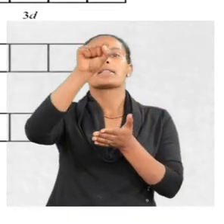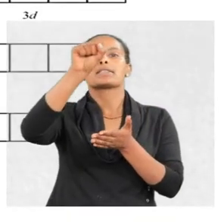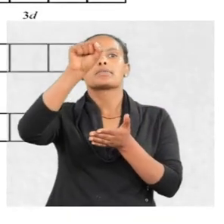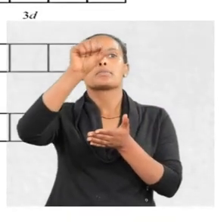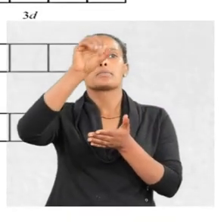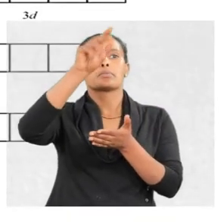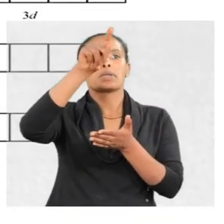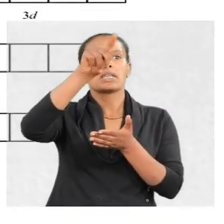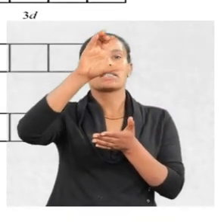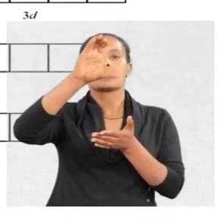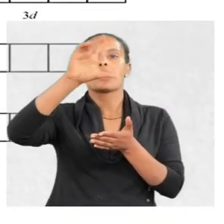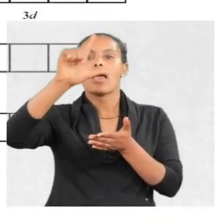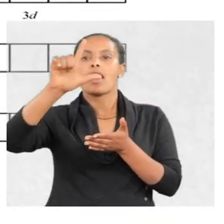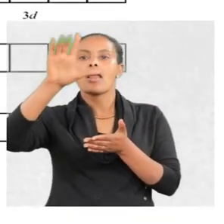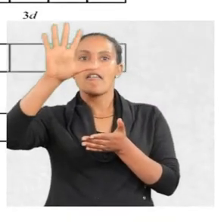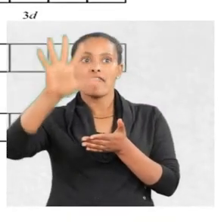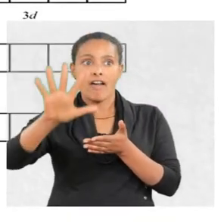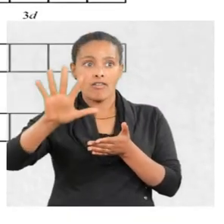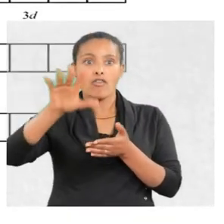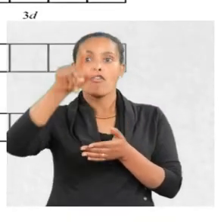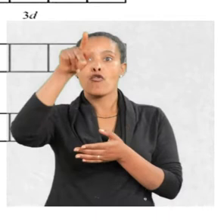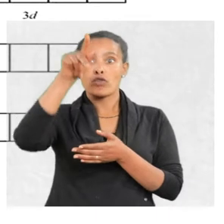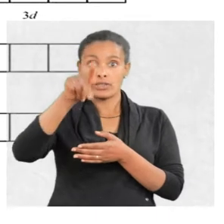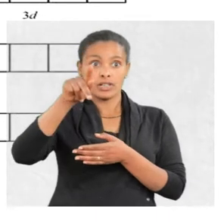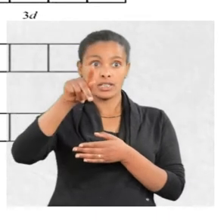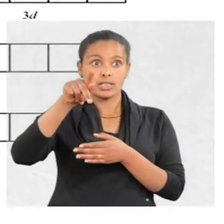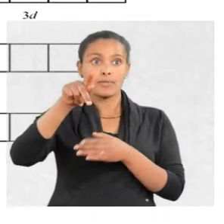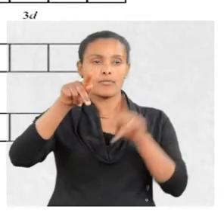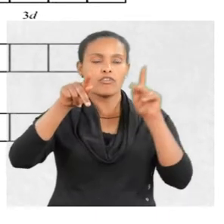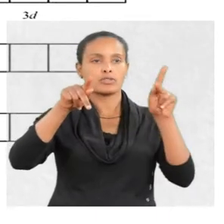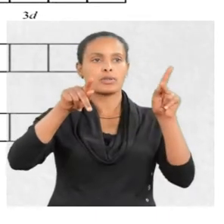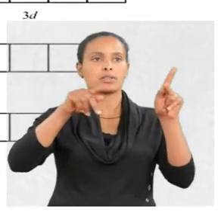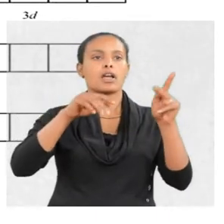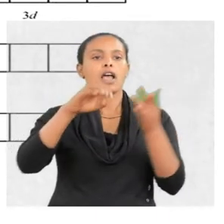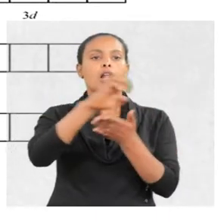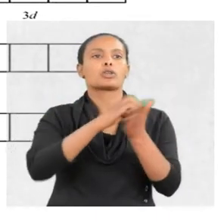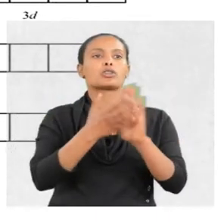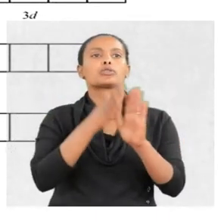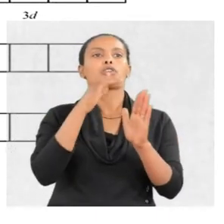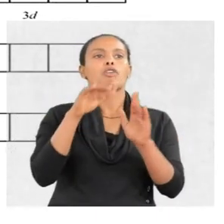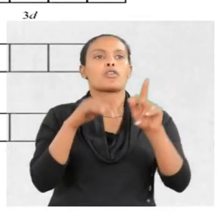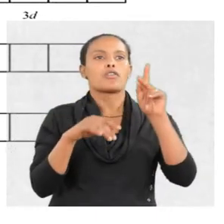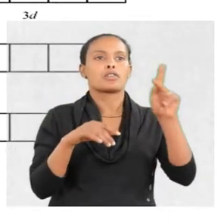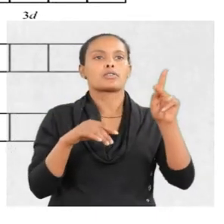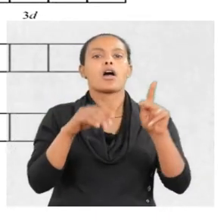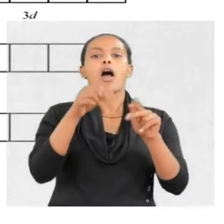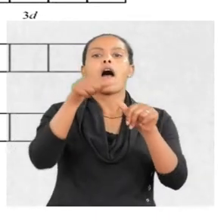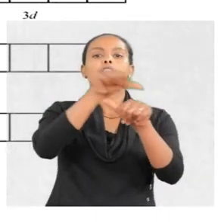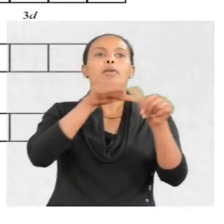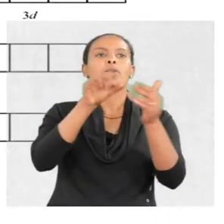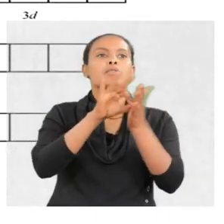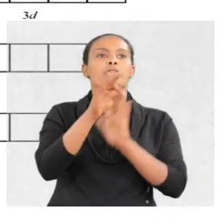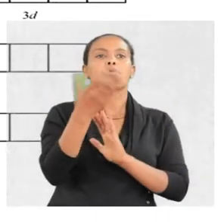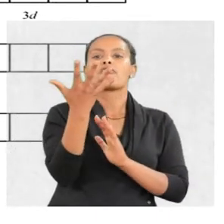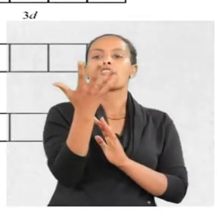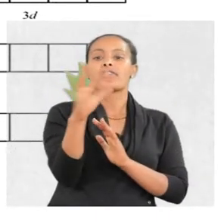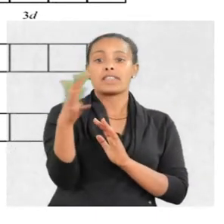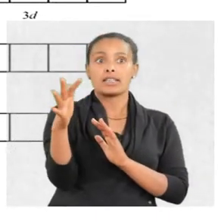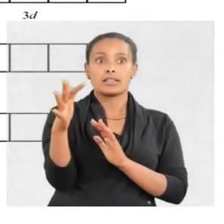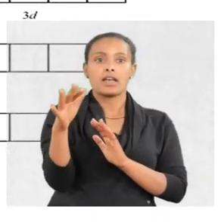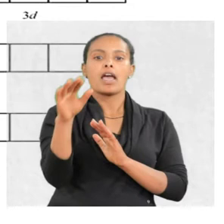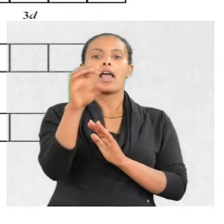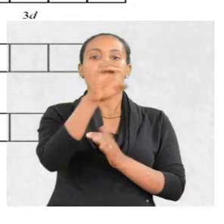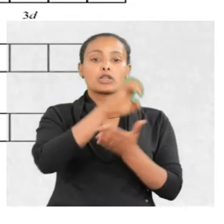PCl5. Phosphorus electronic configuration is this: phosphorus with atomic number 15.